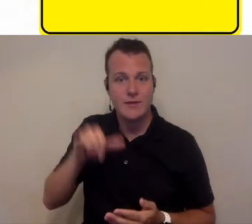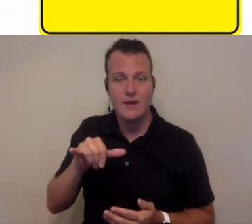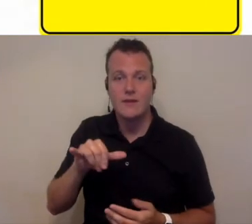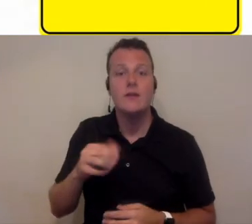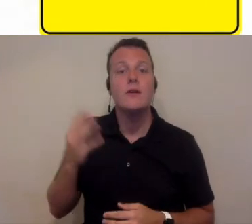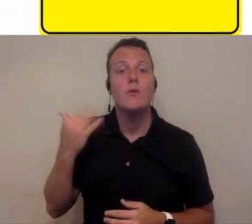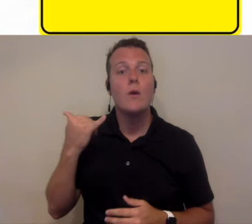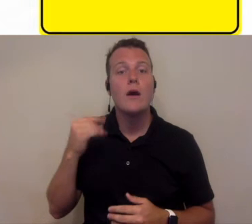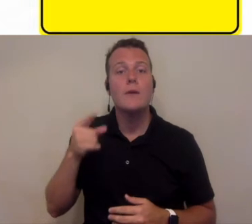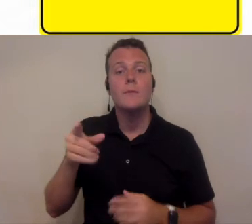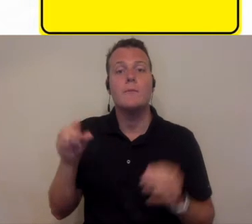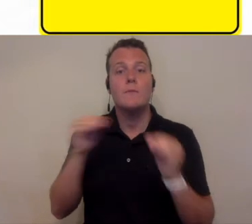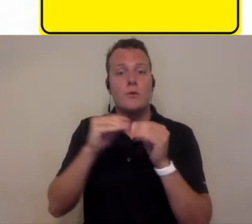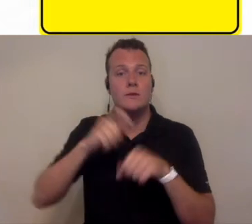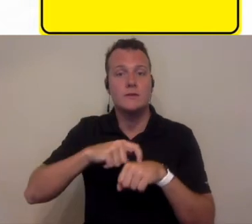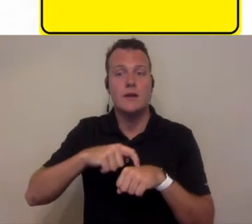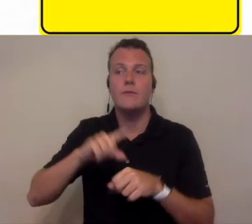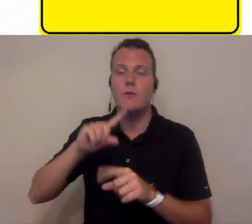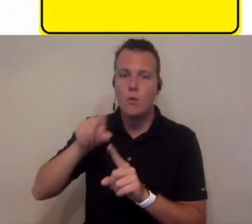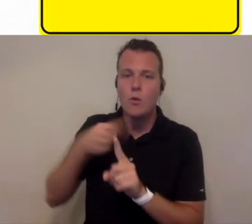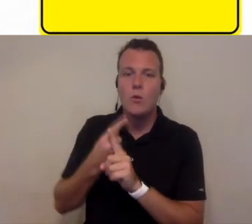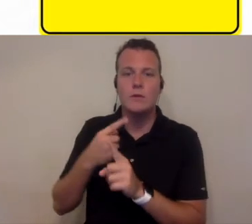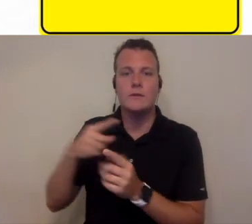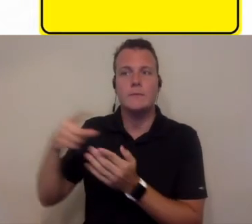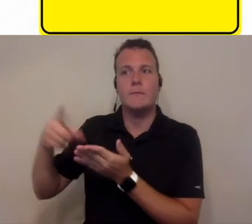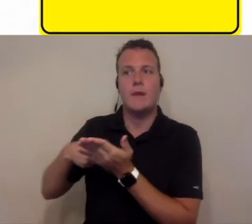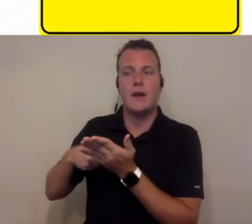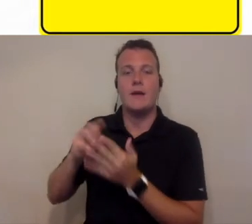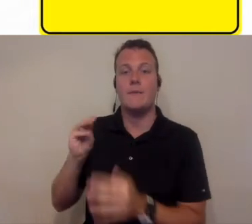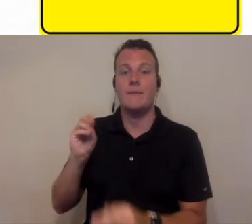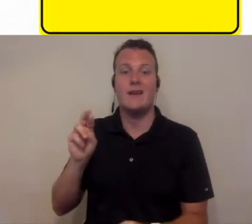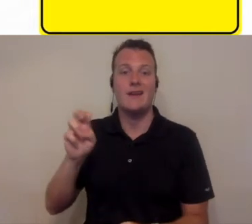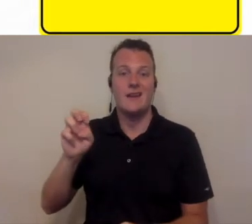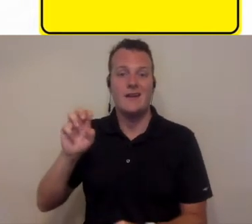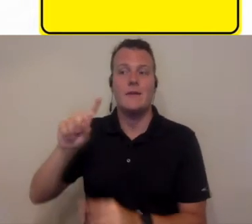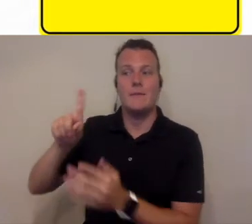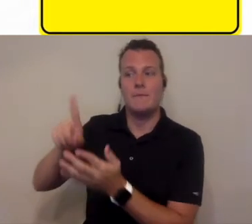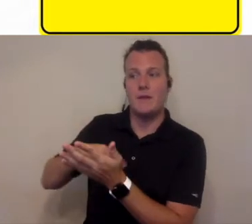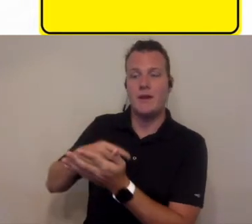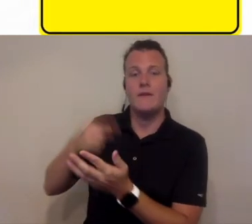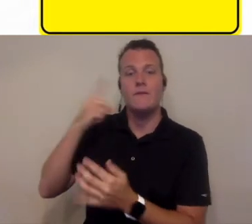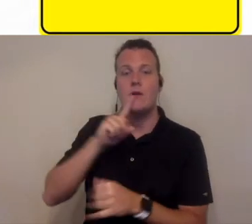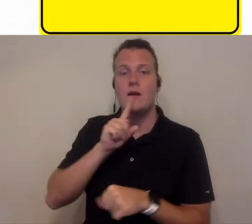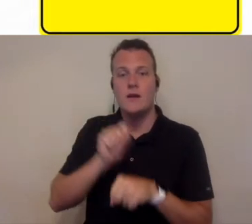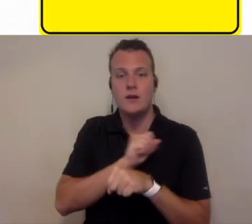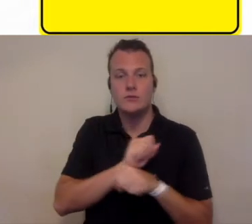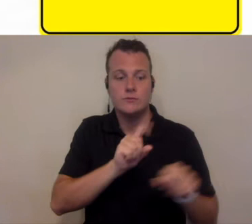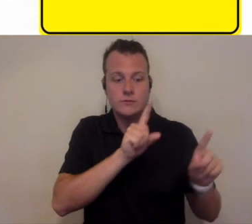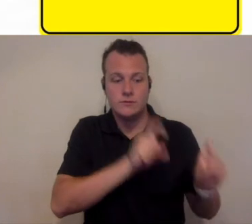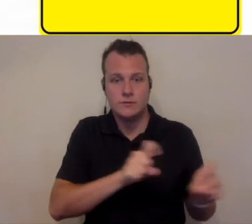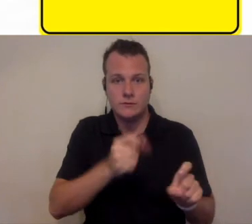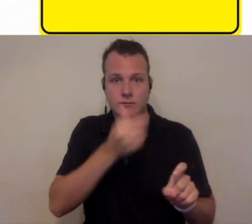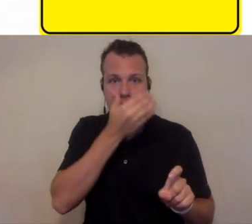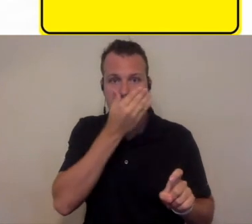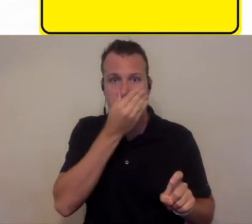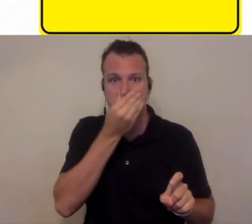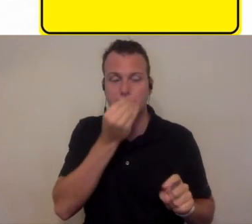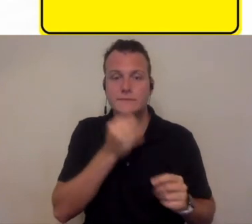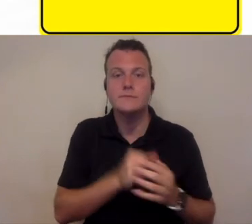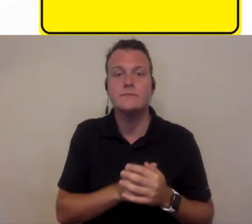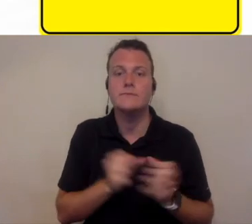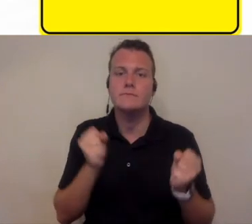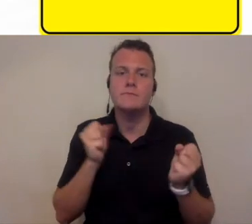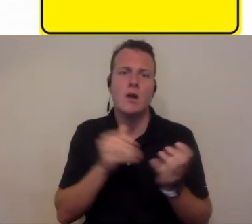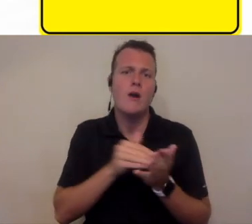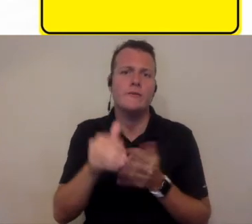will not recognize us to bill for those, and these are for extra time. We only get billed or get paid by